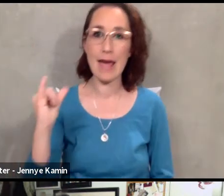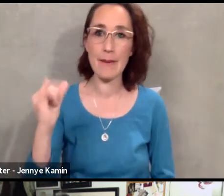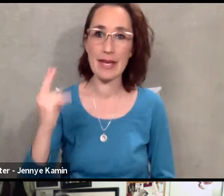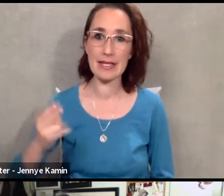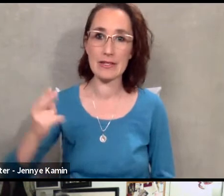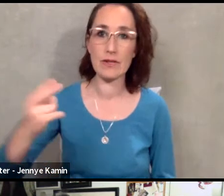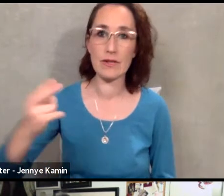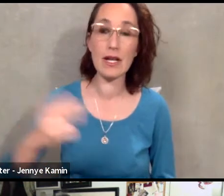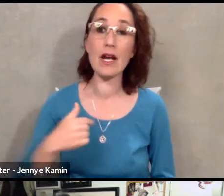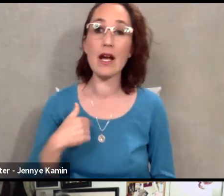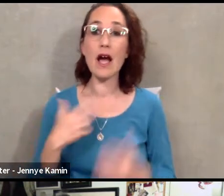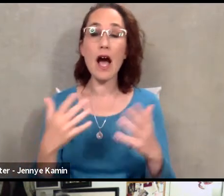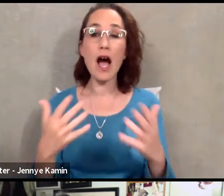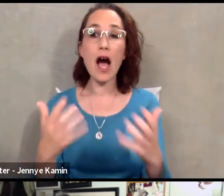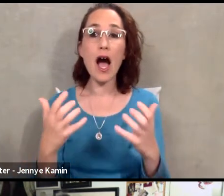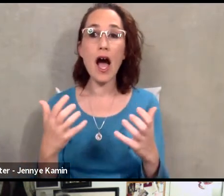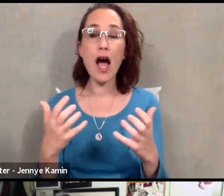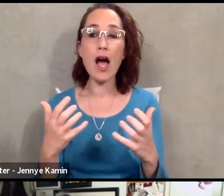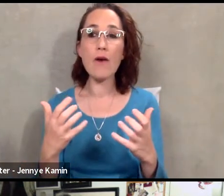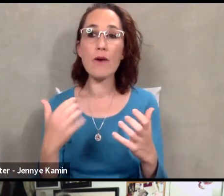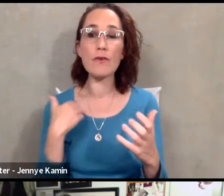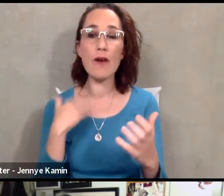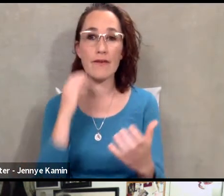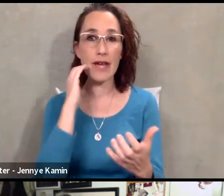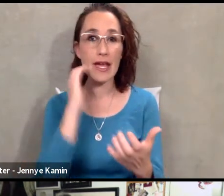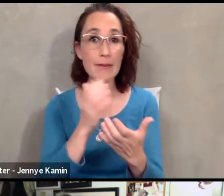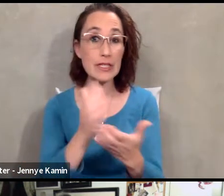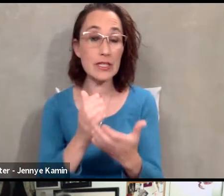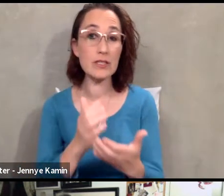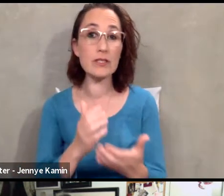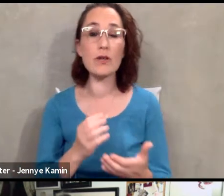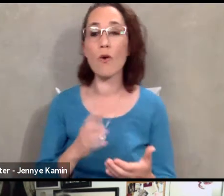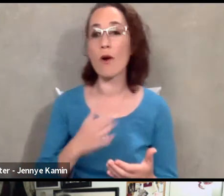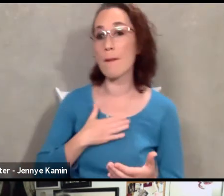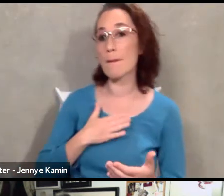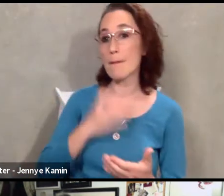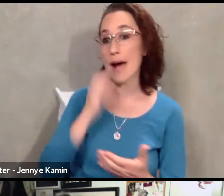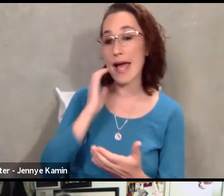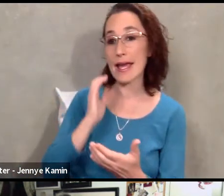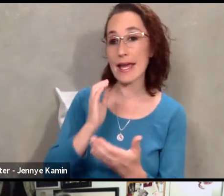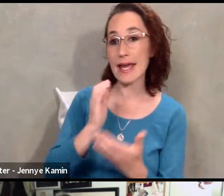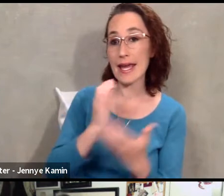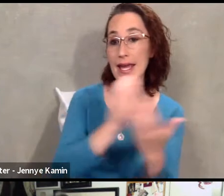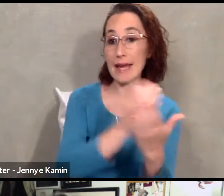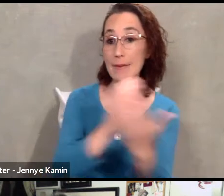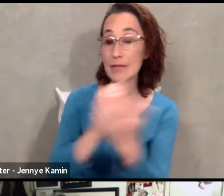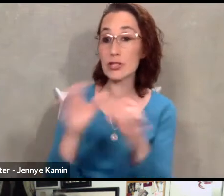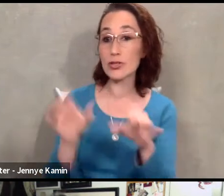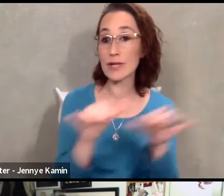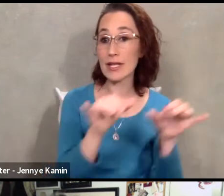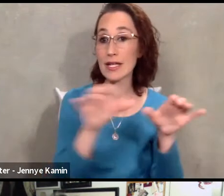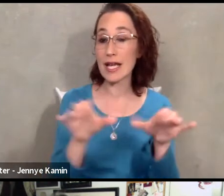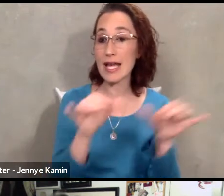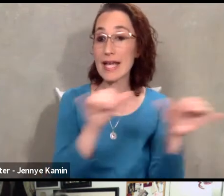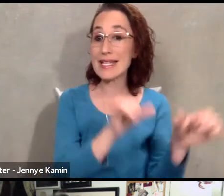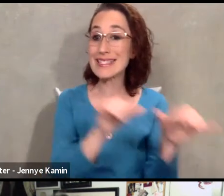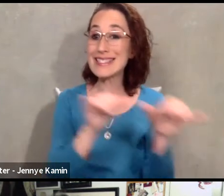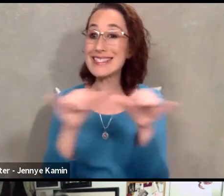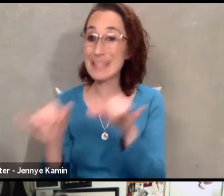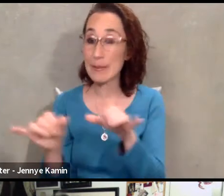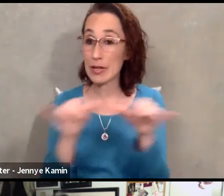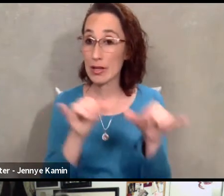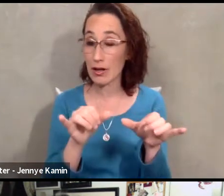want is to have images, either my images or images like mine doing something similar, to be in there,